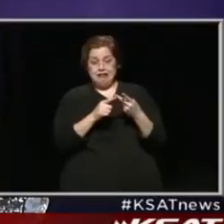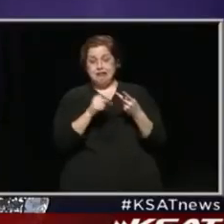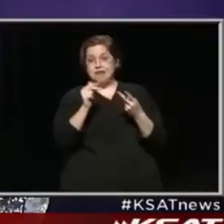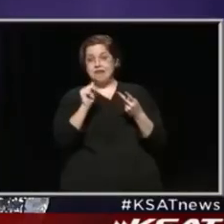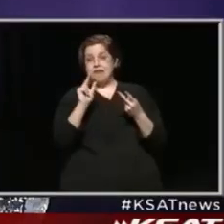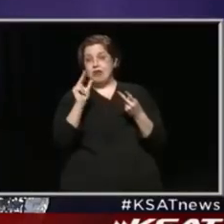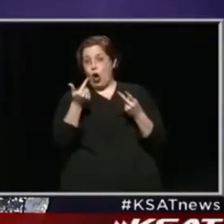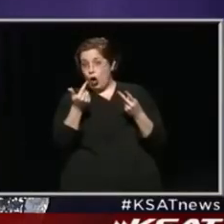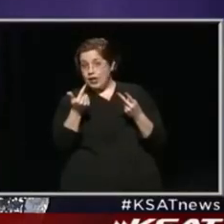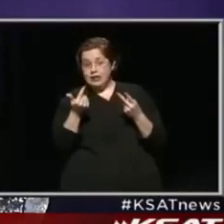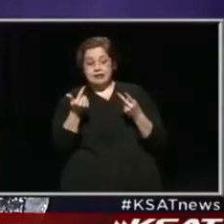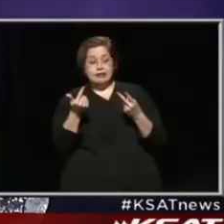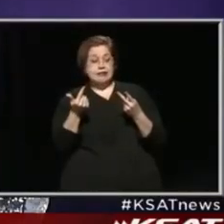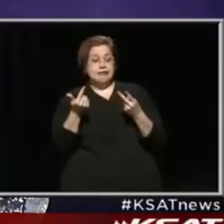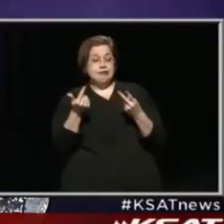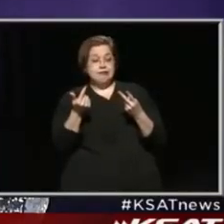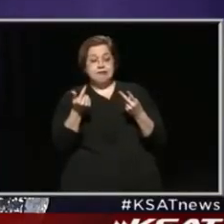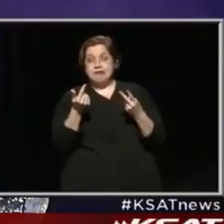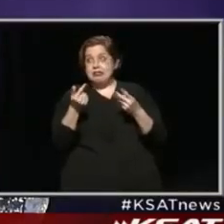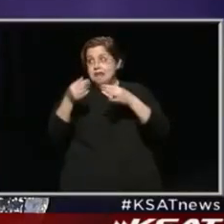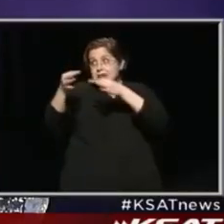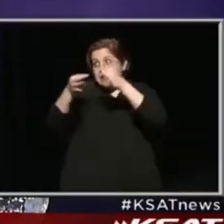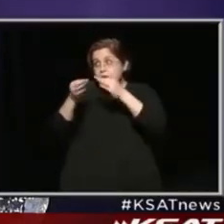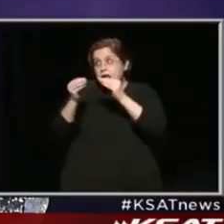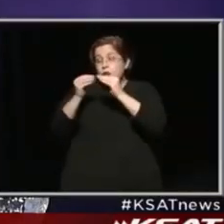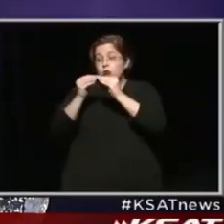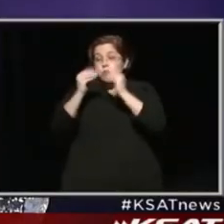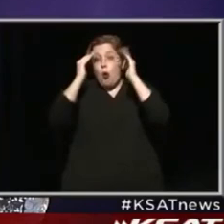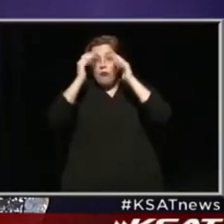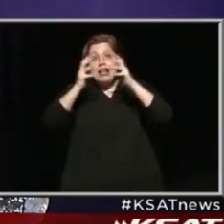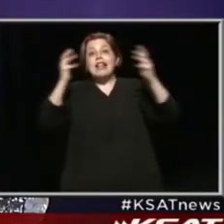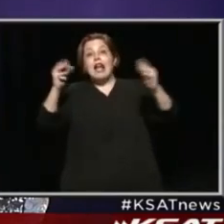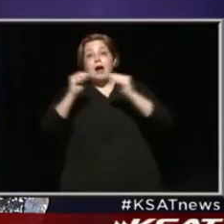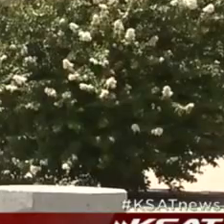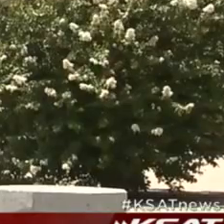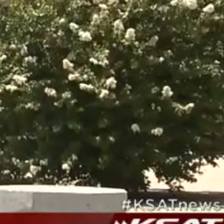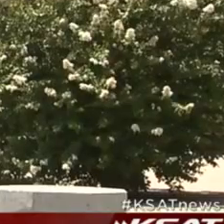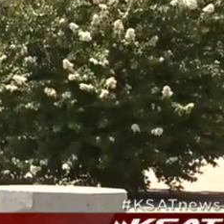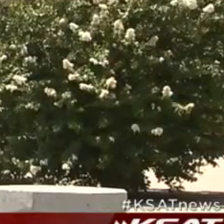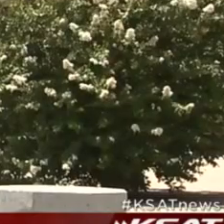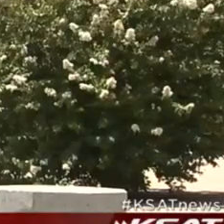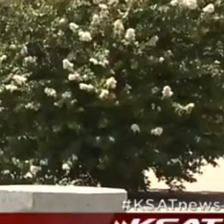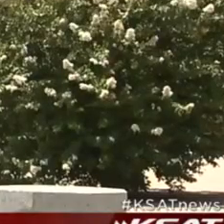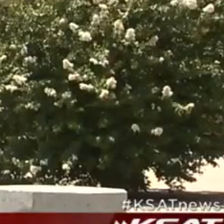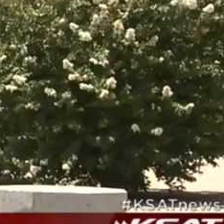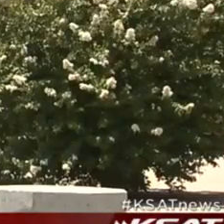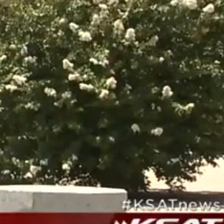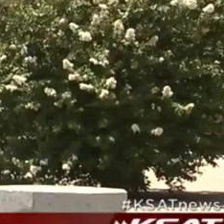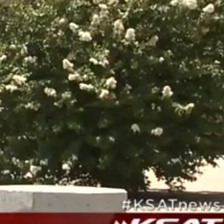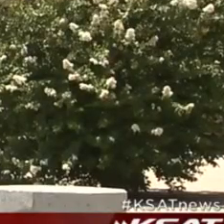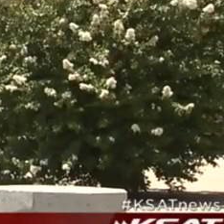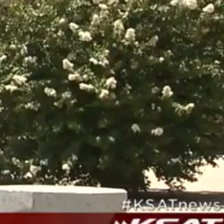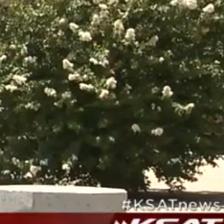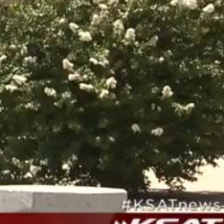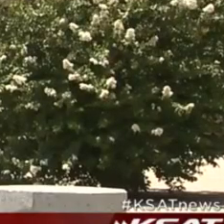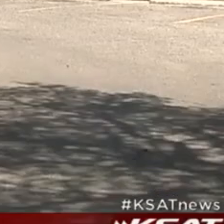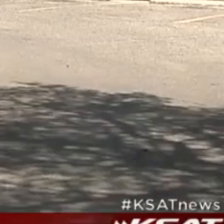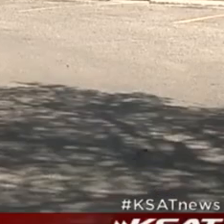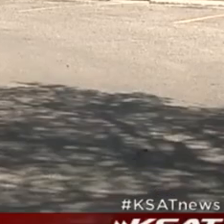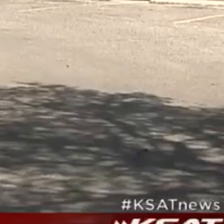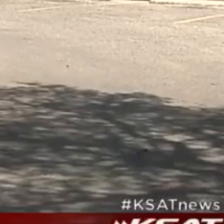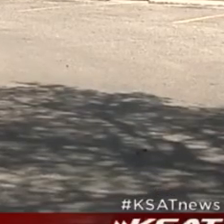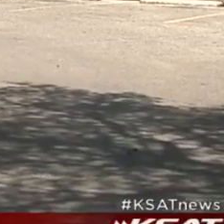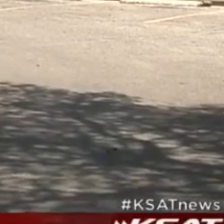so tell us a little bit more about, hopefully a lot more about where we're headed. Metro Health is not ruling out an emergency